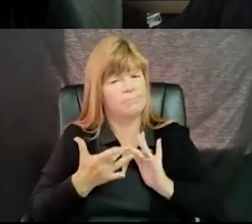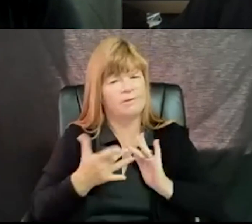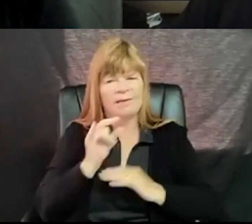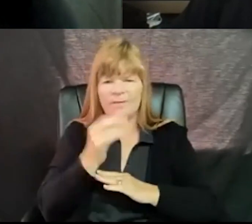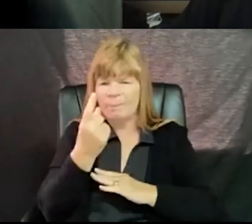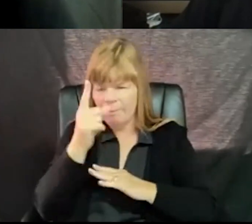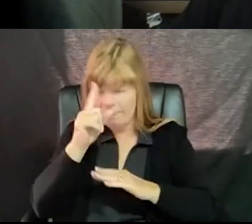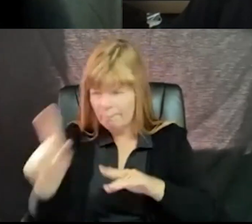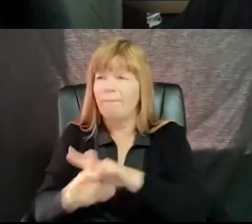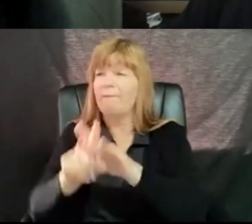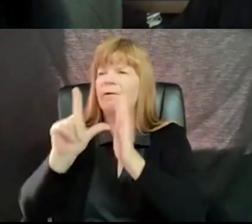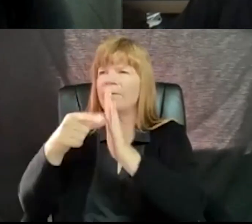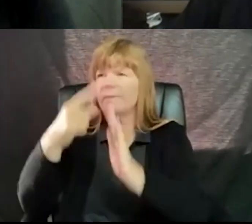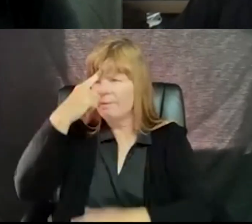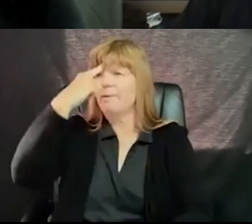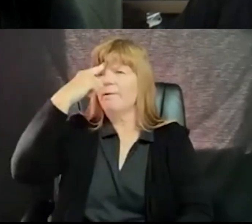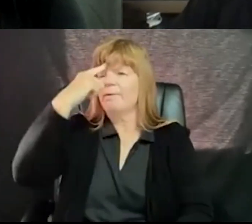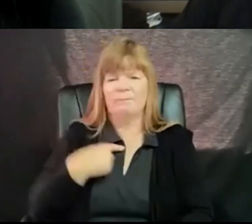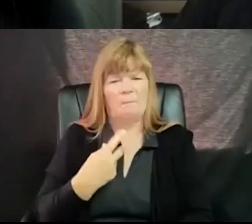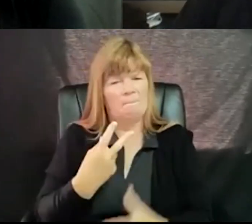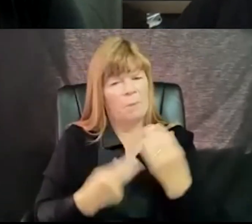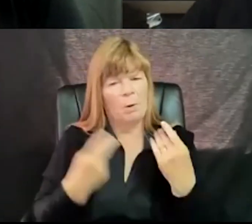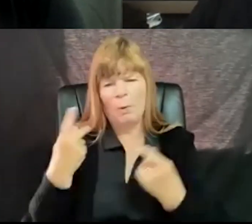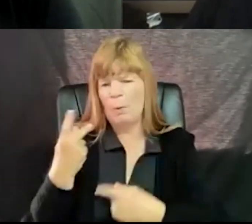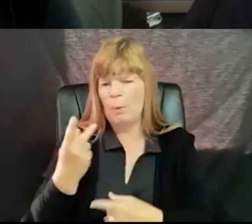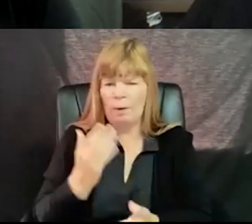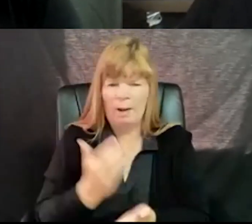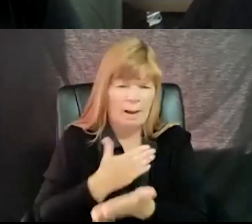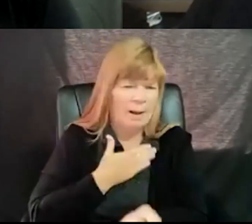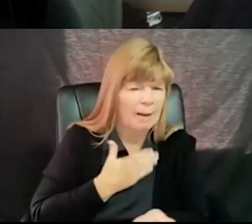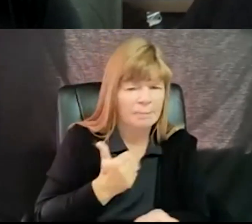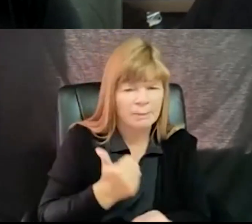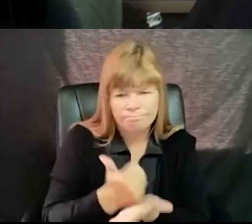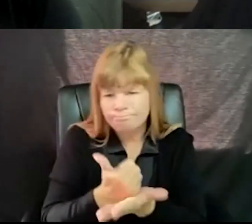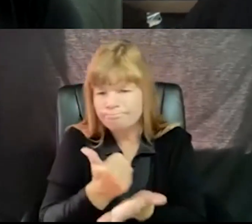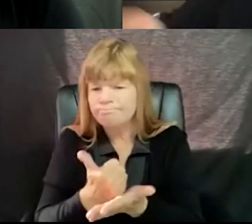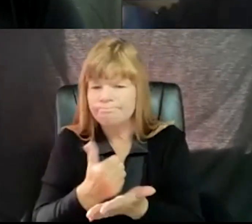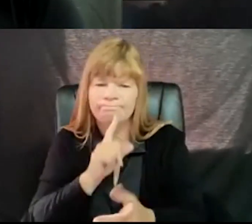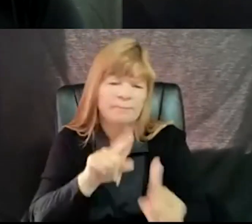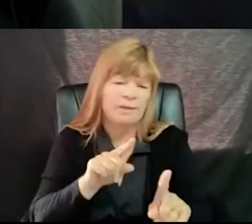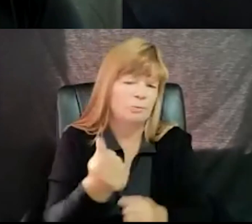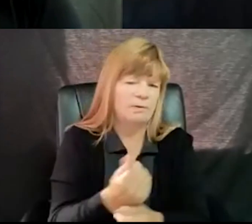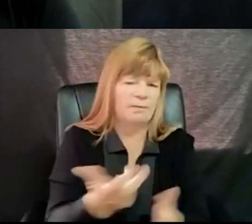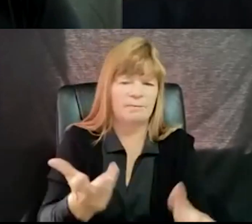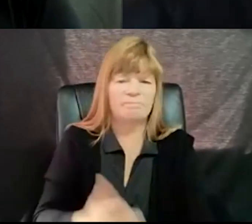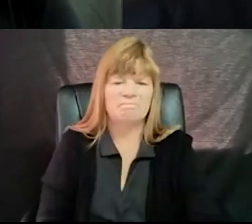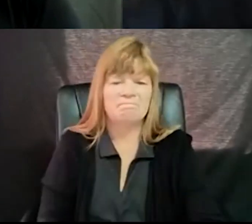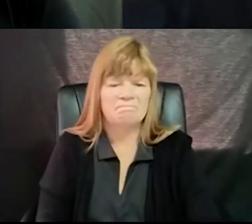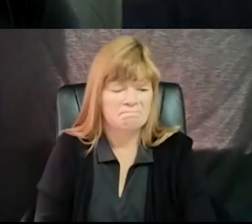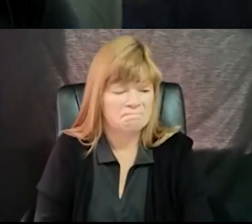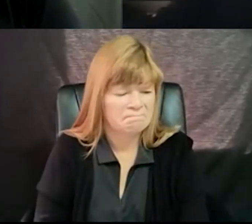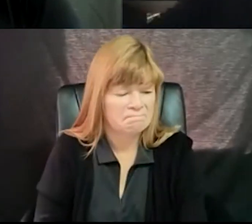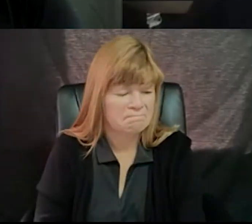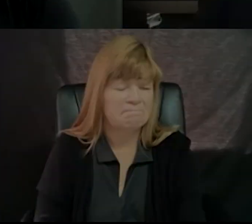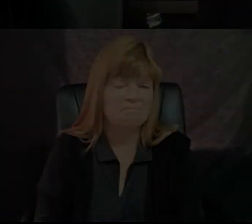later on. We both would be happy to answer anything you may have. So